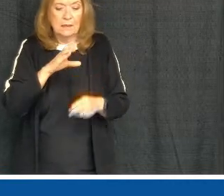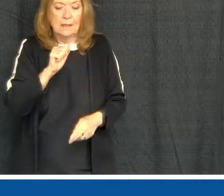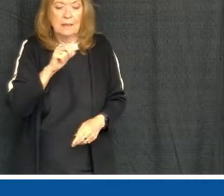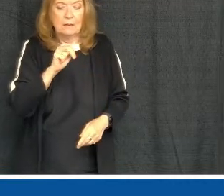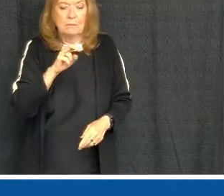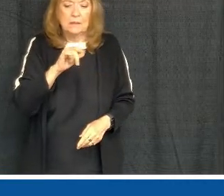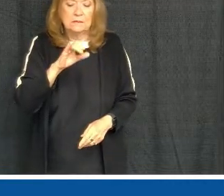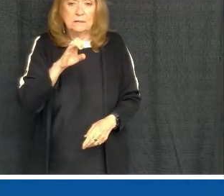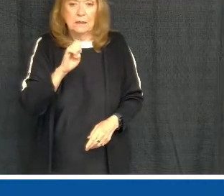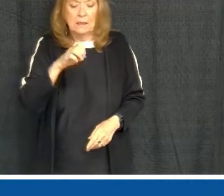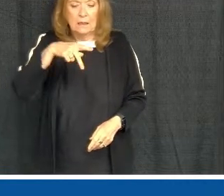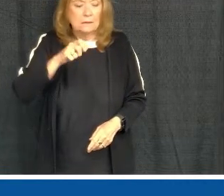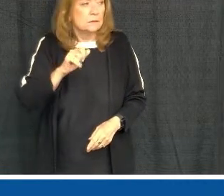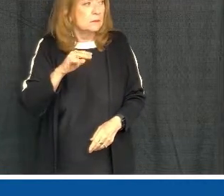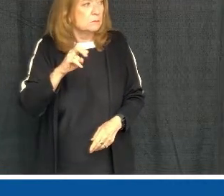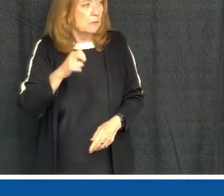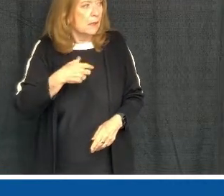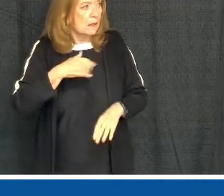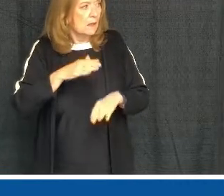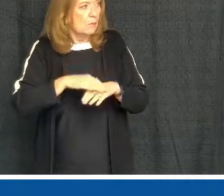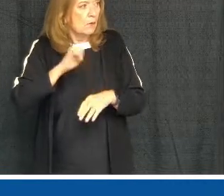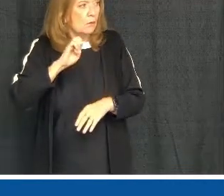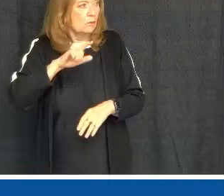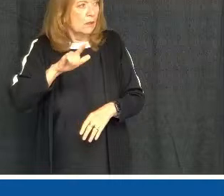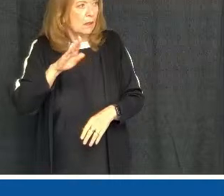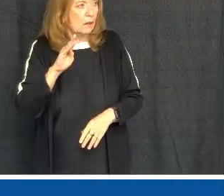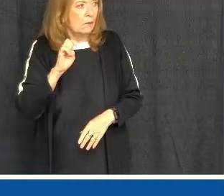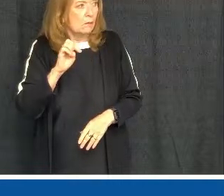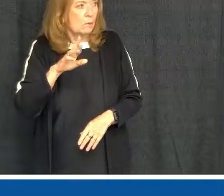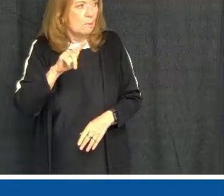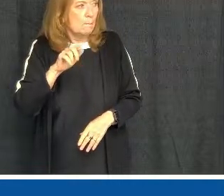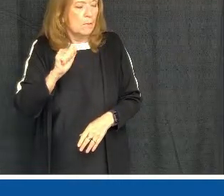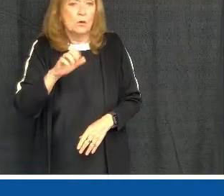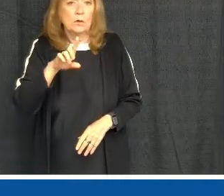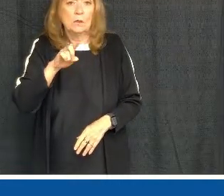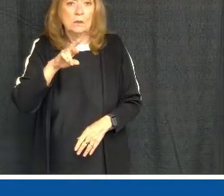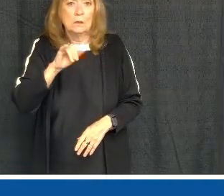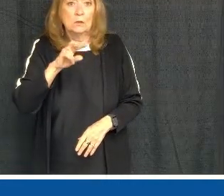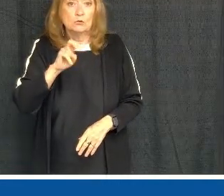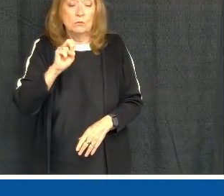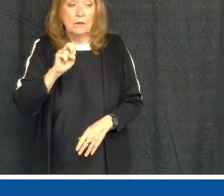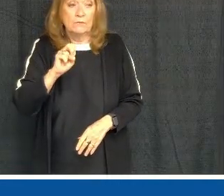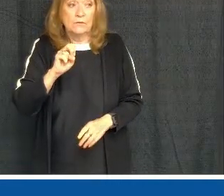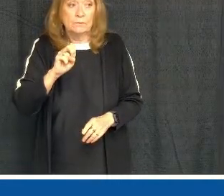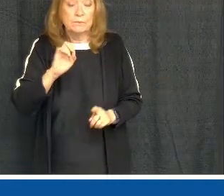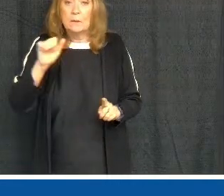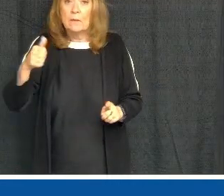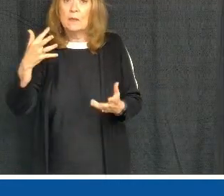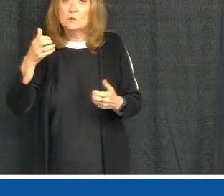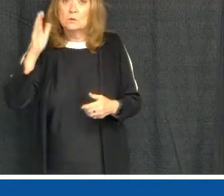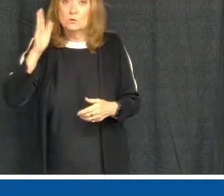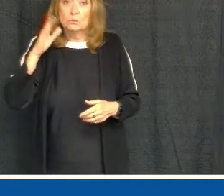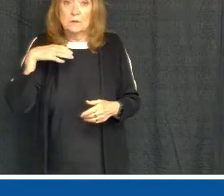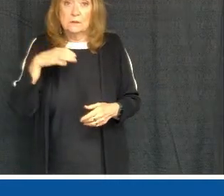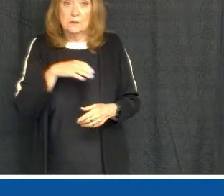on Alberta Drive. Thank you. Does any other citizen wish to address the council?